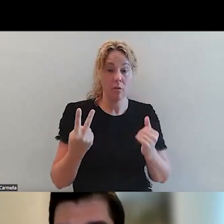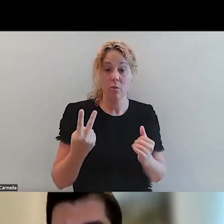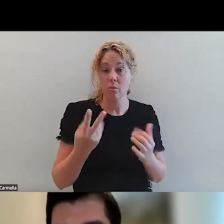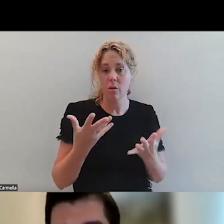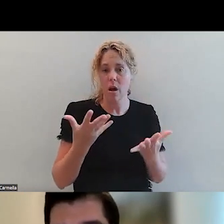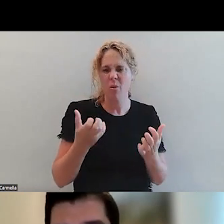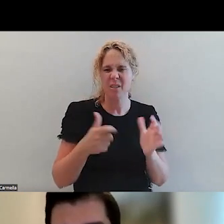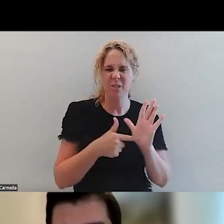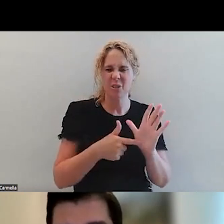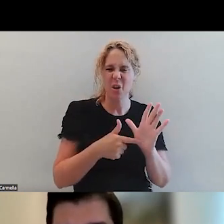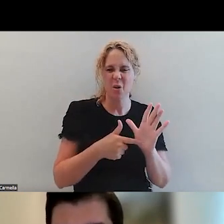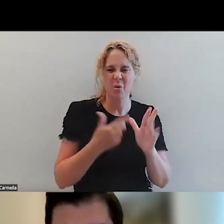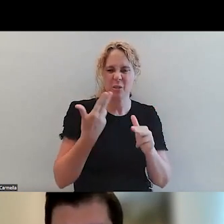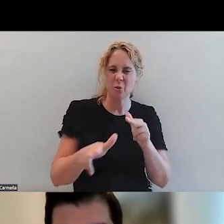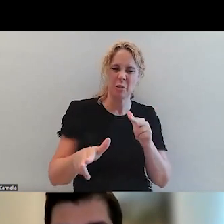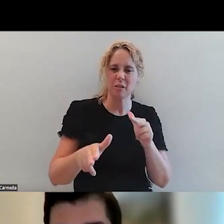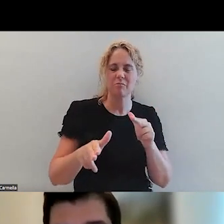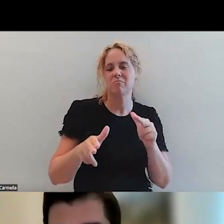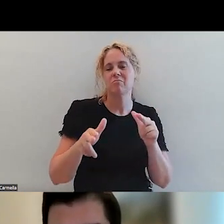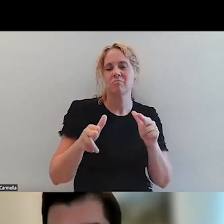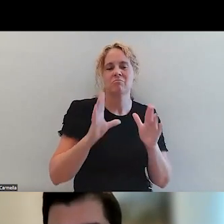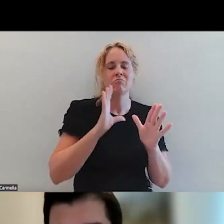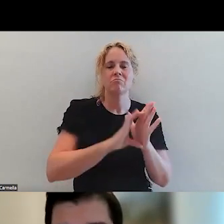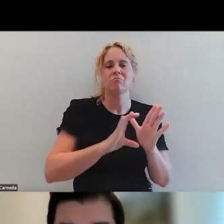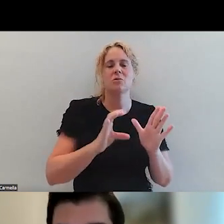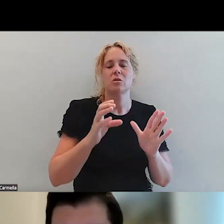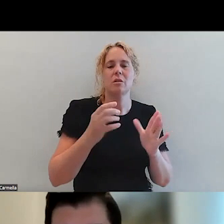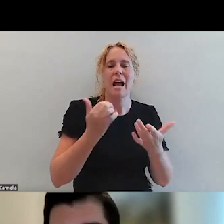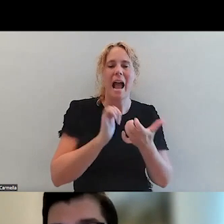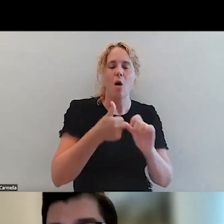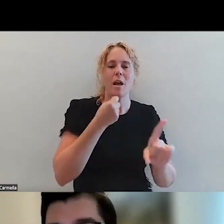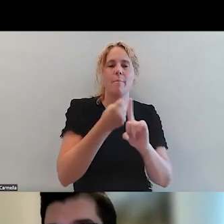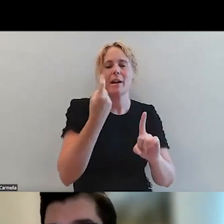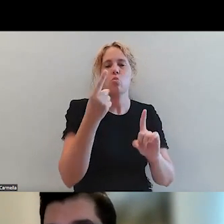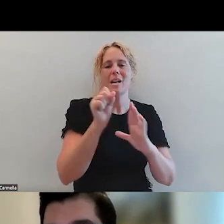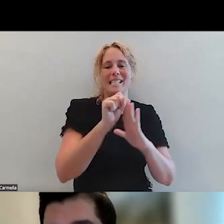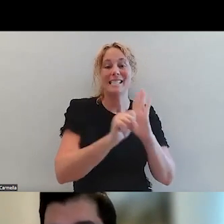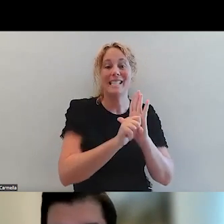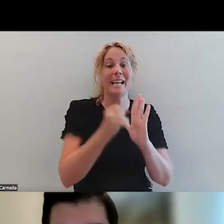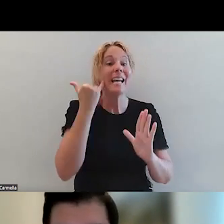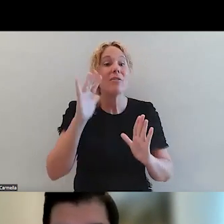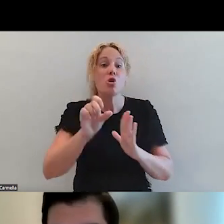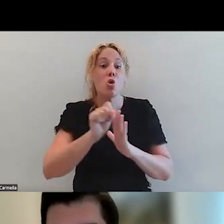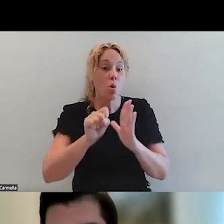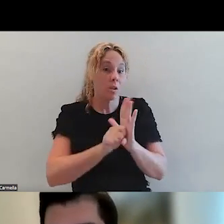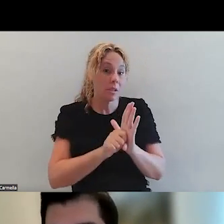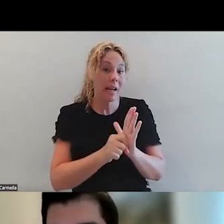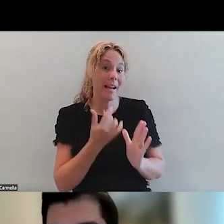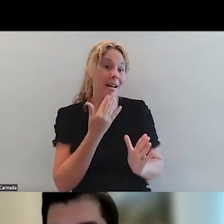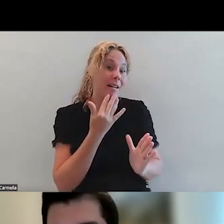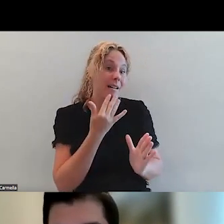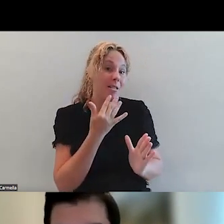give you a snapshot of how this has impacted just one state. So if you're in a state that is a color that